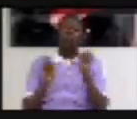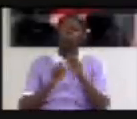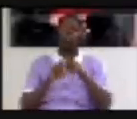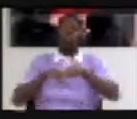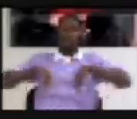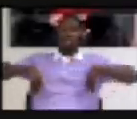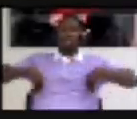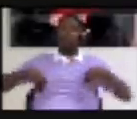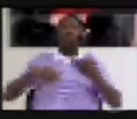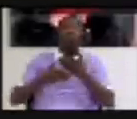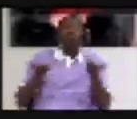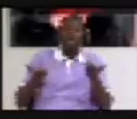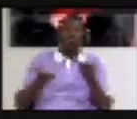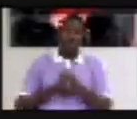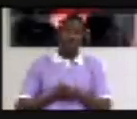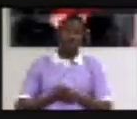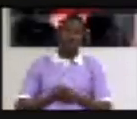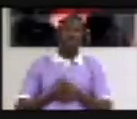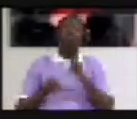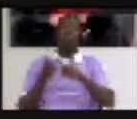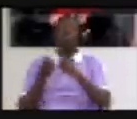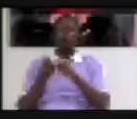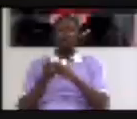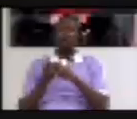Yes, and also the Indemnity Act built.